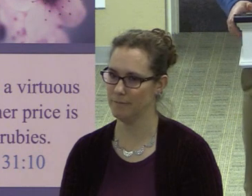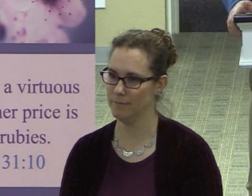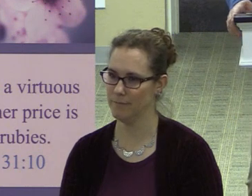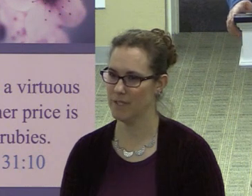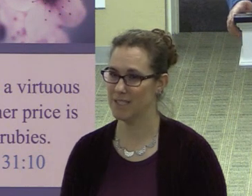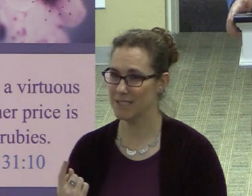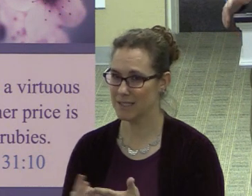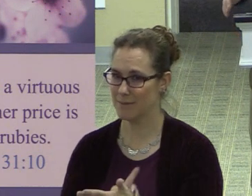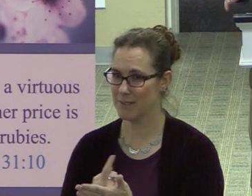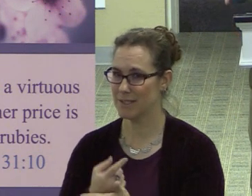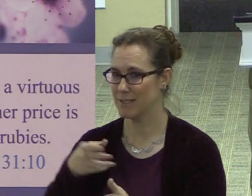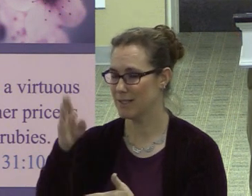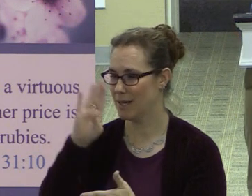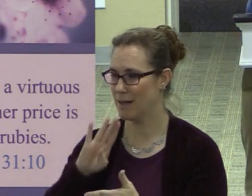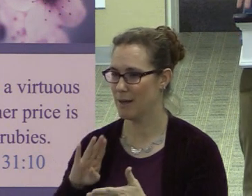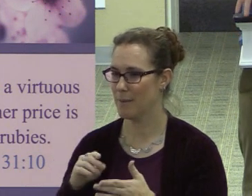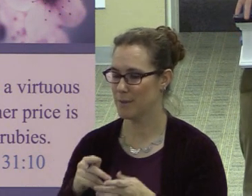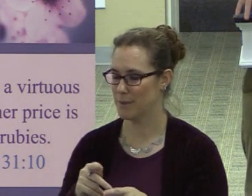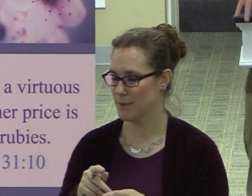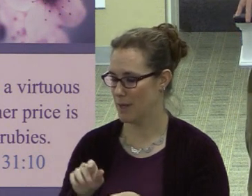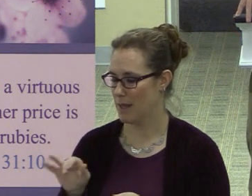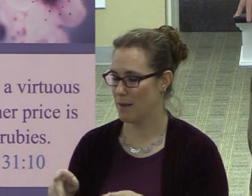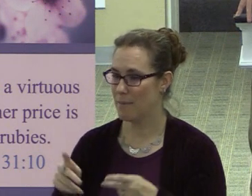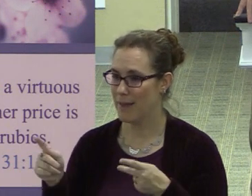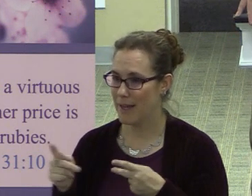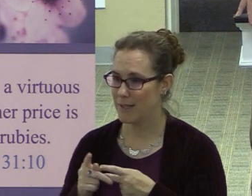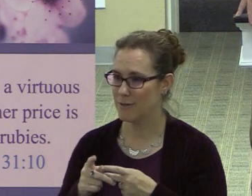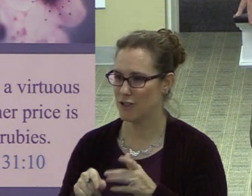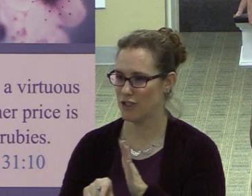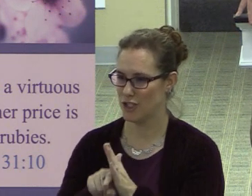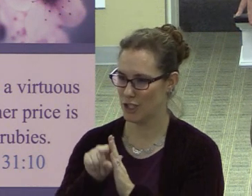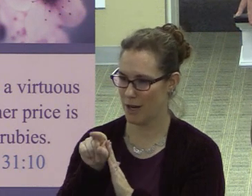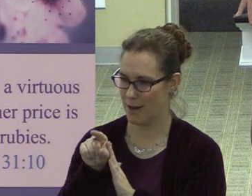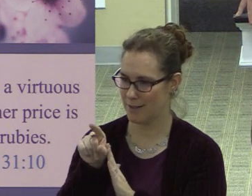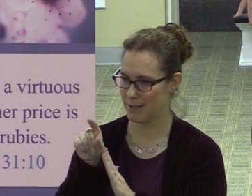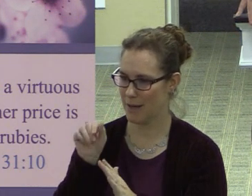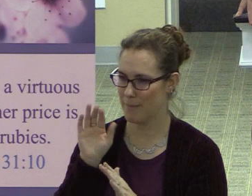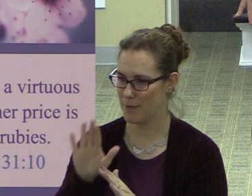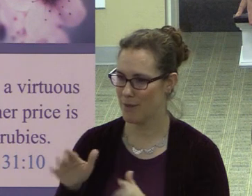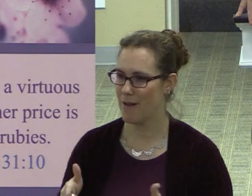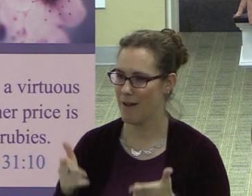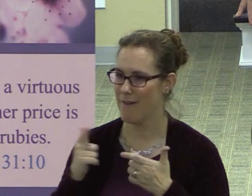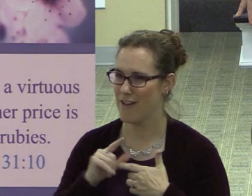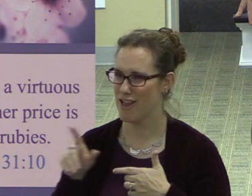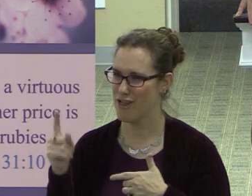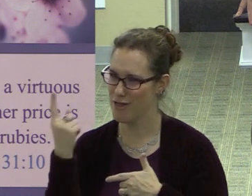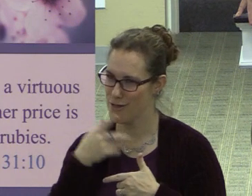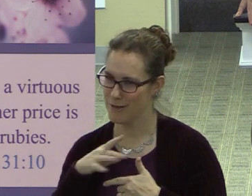Sometimes God puts you in a Belzaphon, so when those giants come in your life, it looks more like a grasshopper to you.